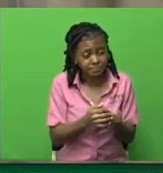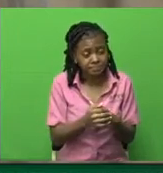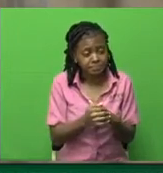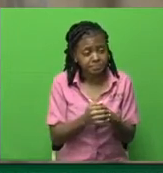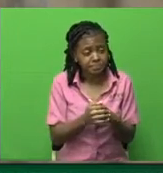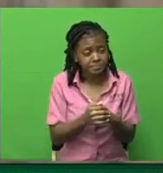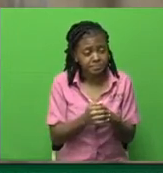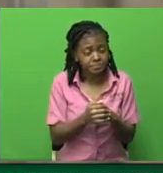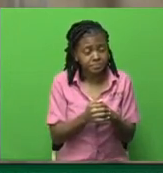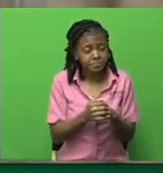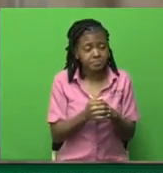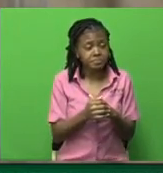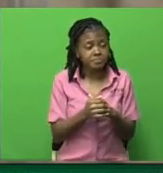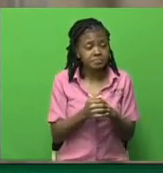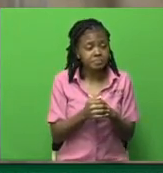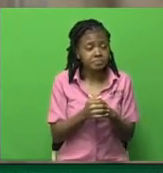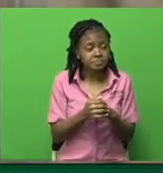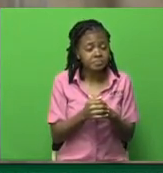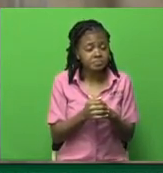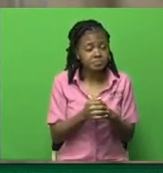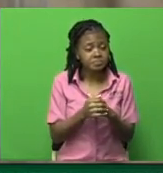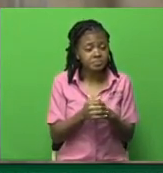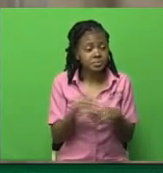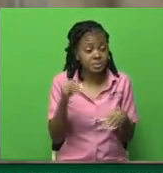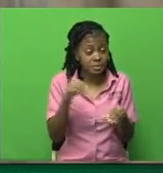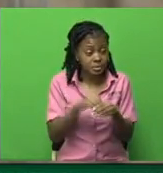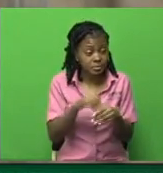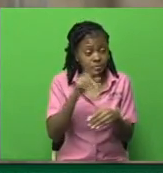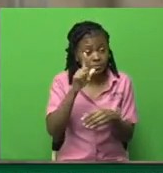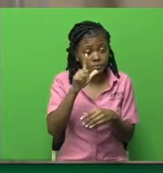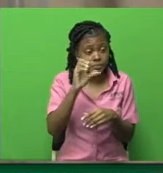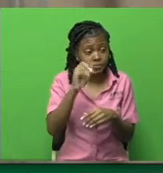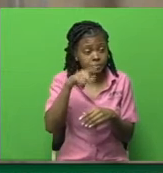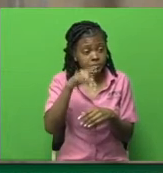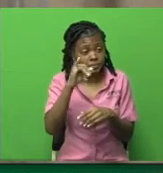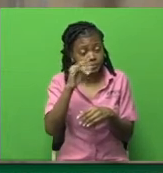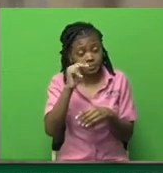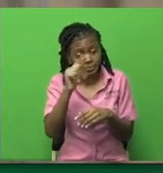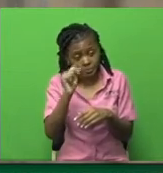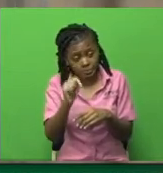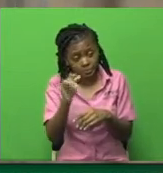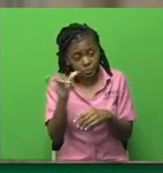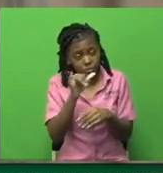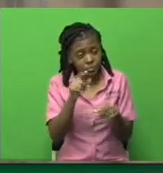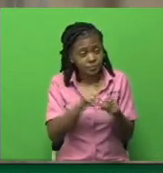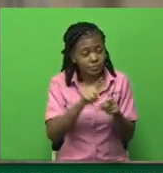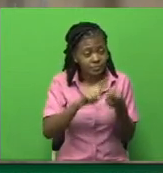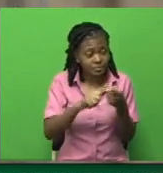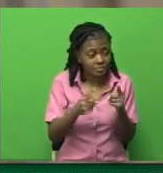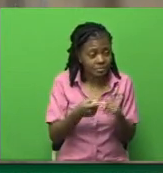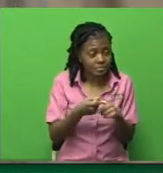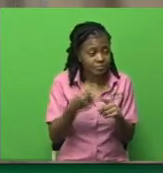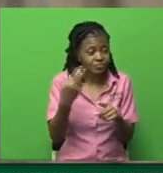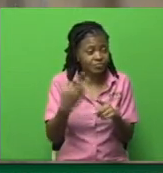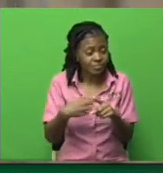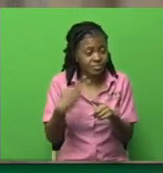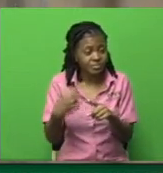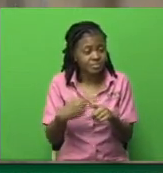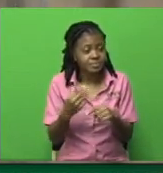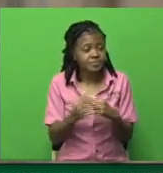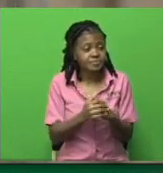in lupinobane West in that constituency Deputy speaker Madam speaker sorry